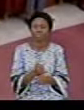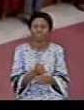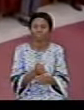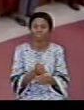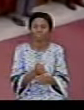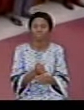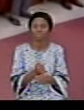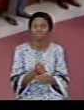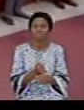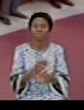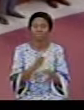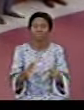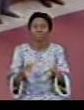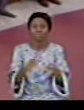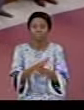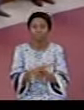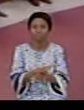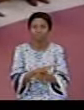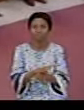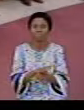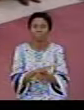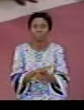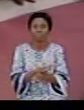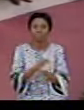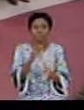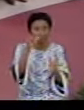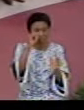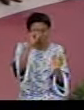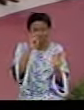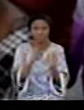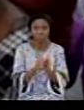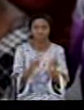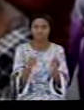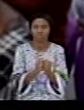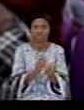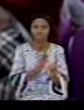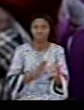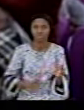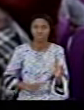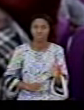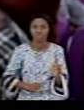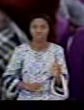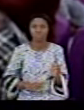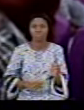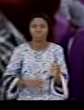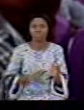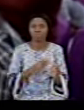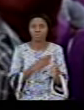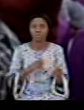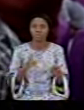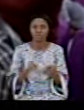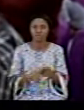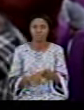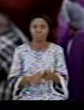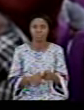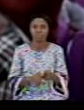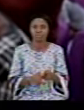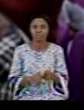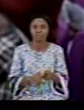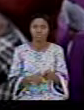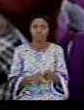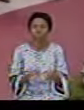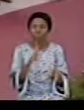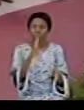identification with them. You identify with Christ, you can identify with the believers also.